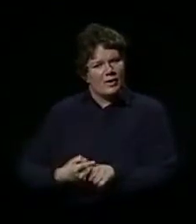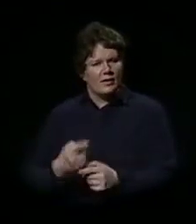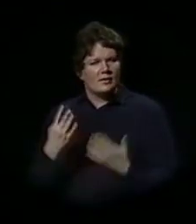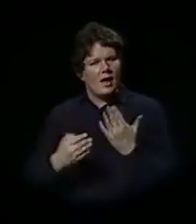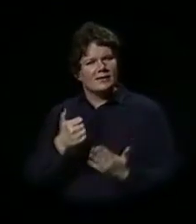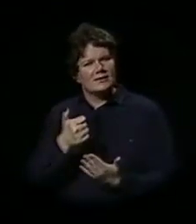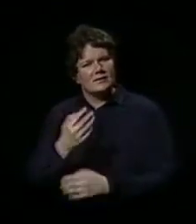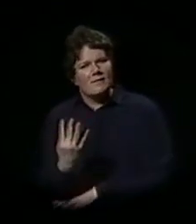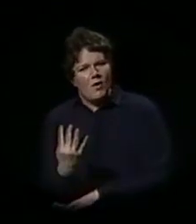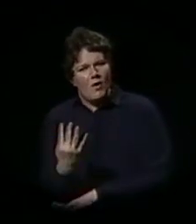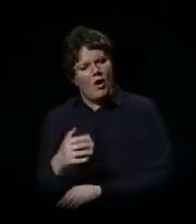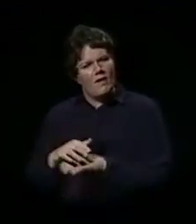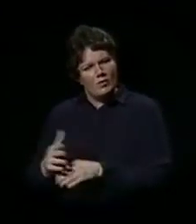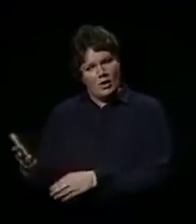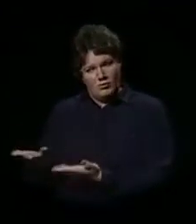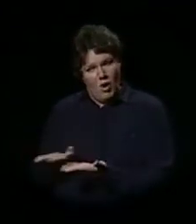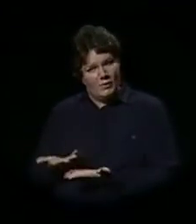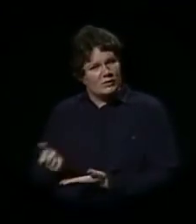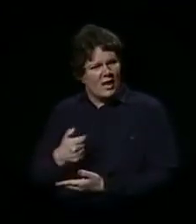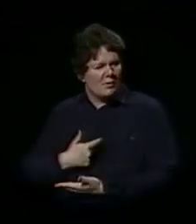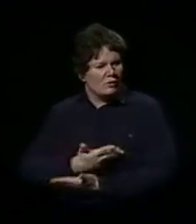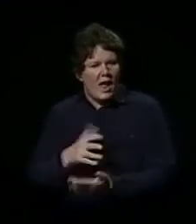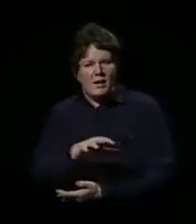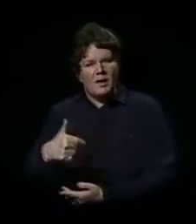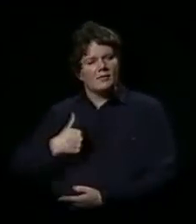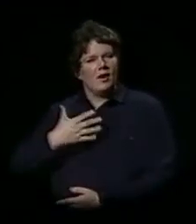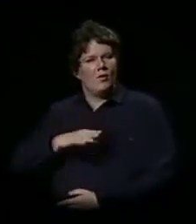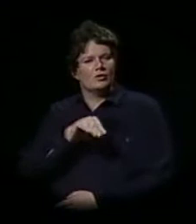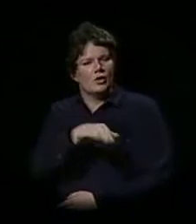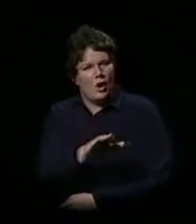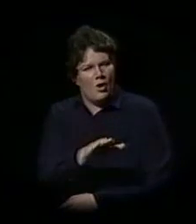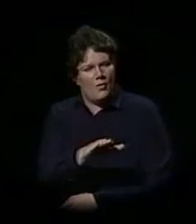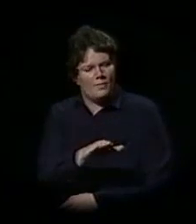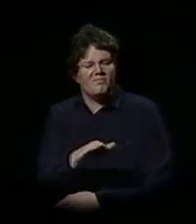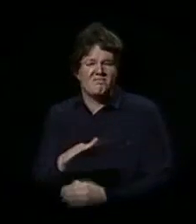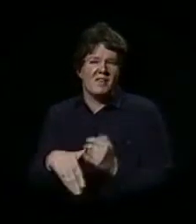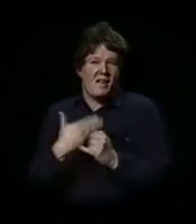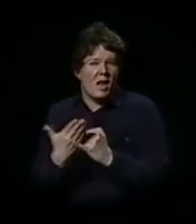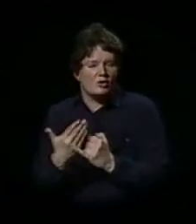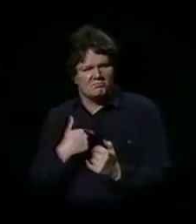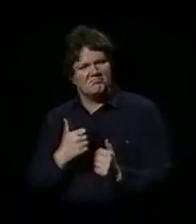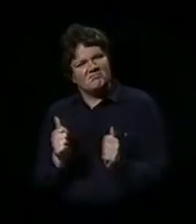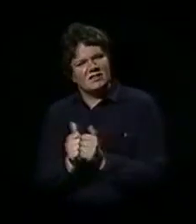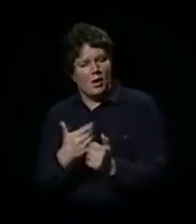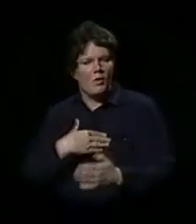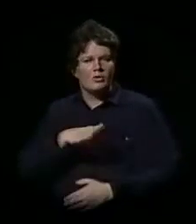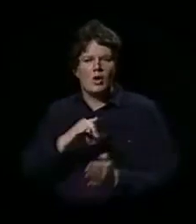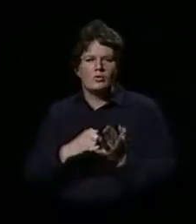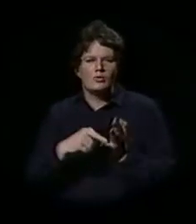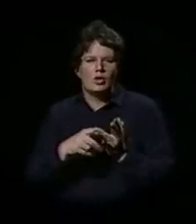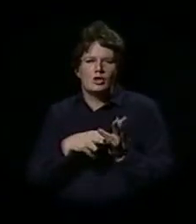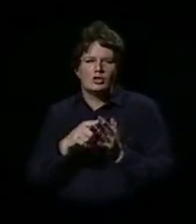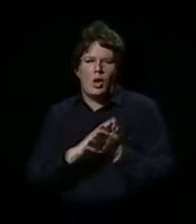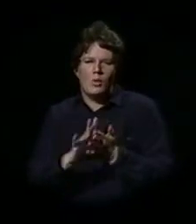1964, a friend offered to take me to any place of interest I wanted to visit. Eventually, I decided upon